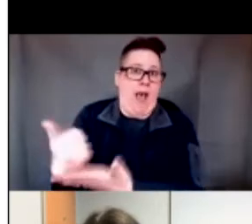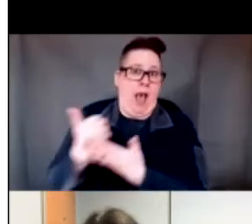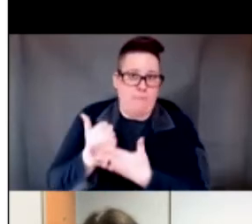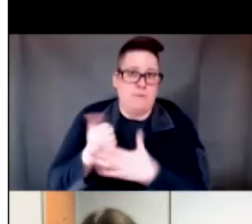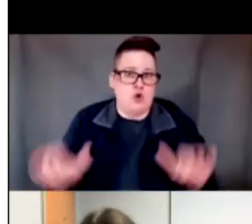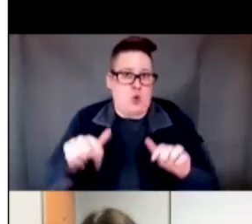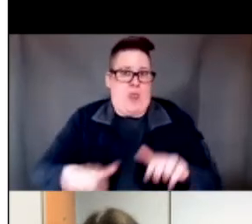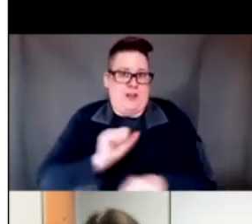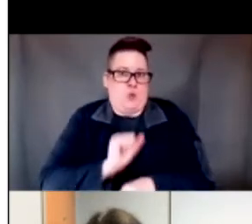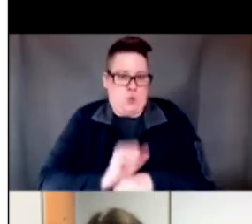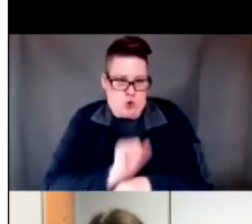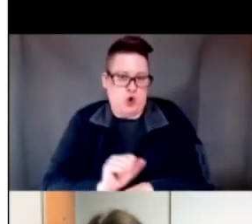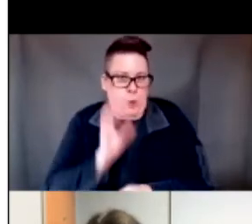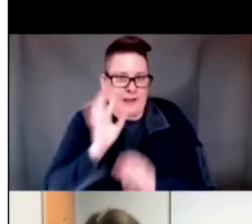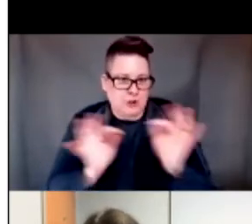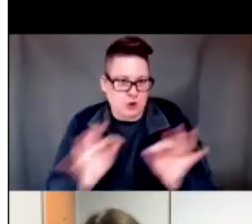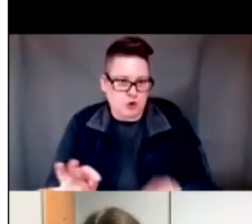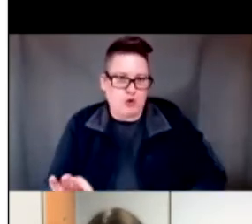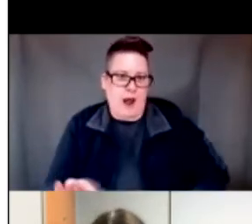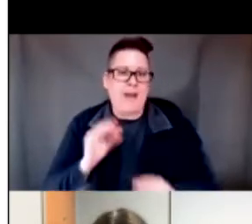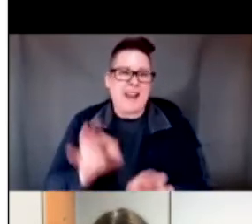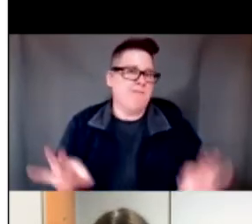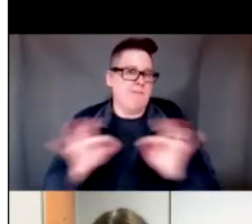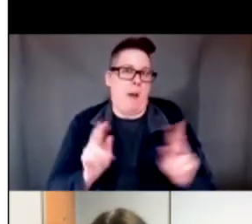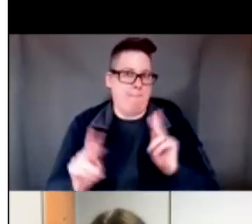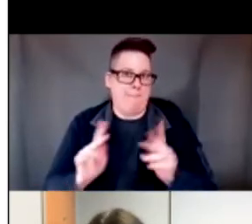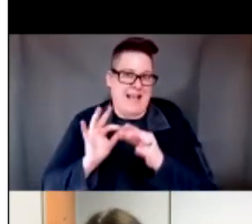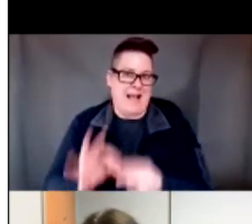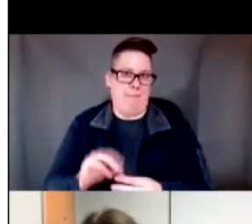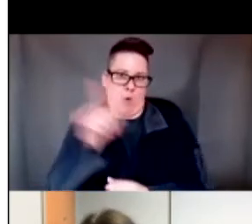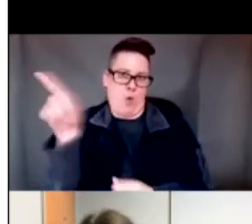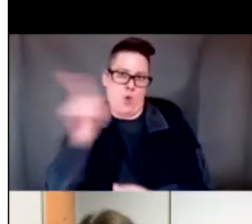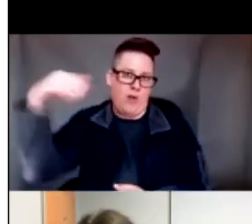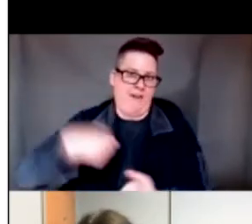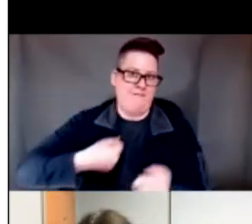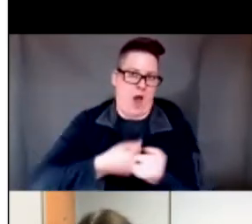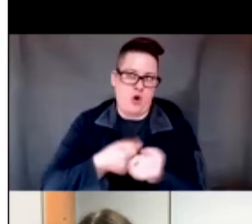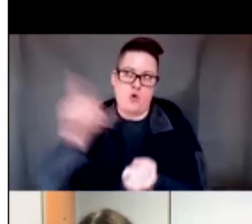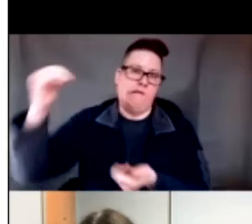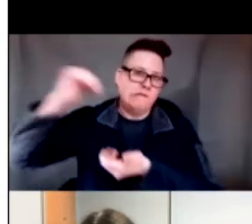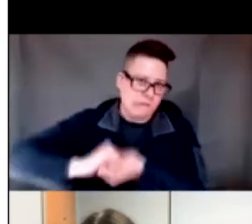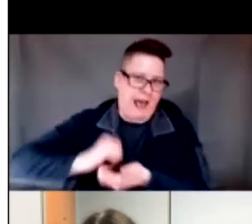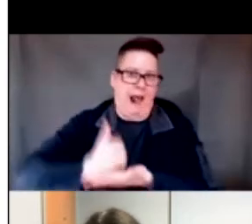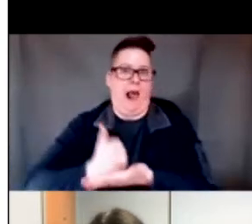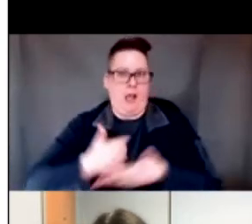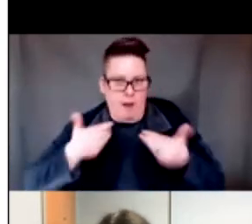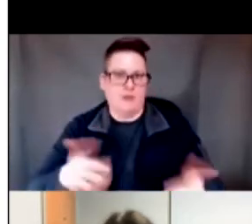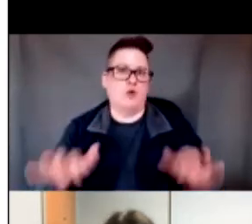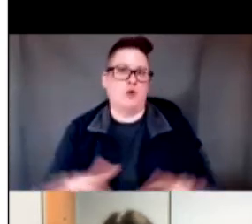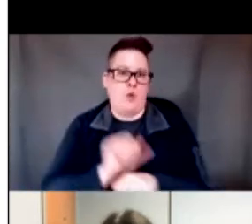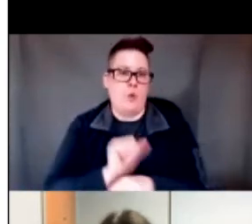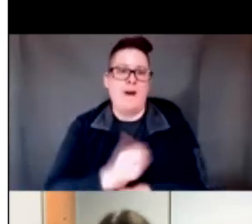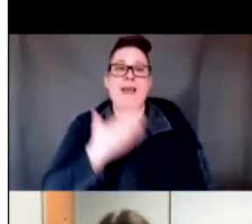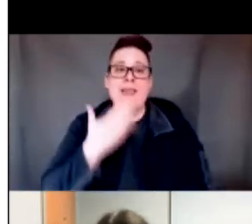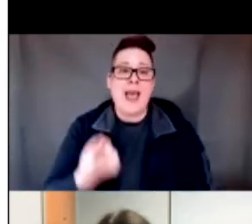we'll be describing today, and key people associated with those funders who have really worked with us to help us execute this work. Thank you,